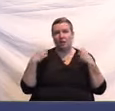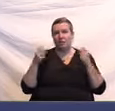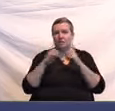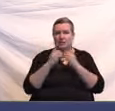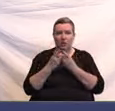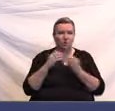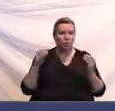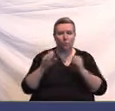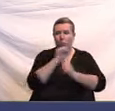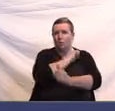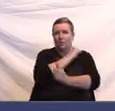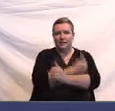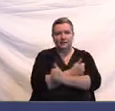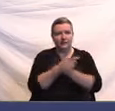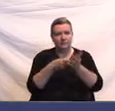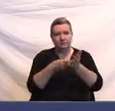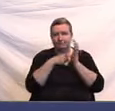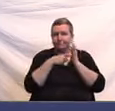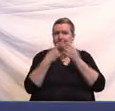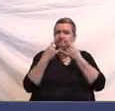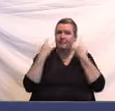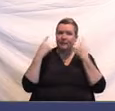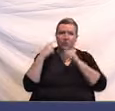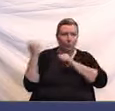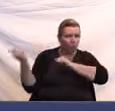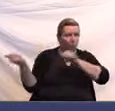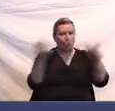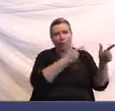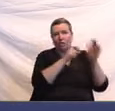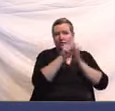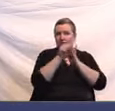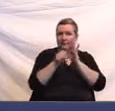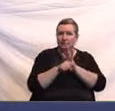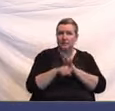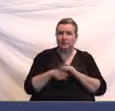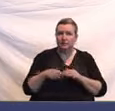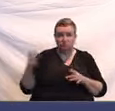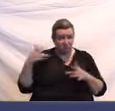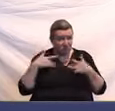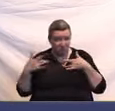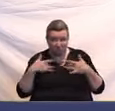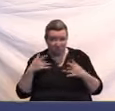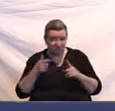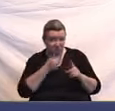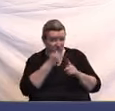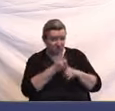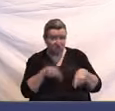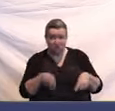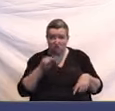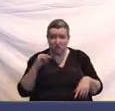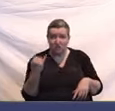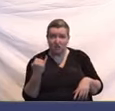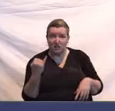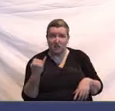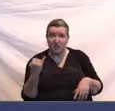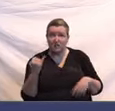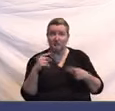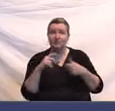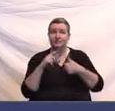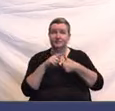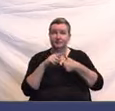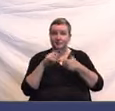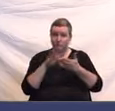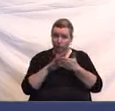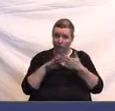a blanket requirement for students across the state. Does it worry you that could happen in New Jersey? Could schools close down